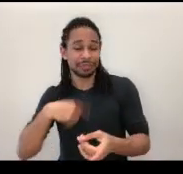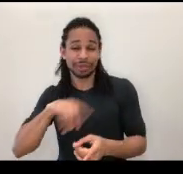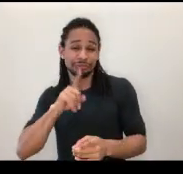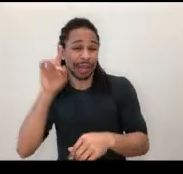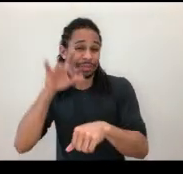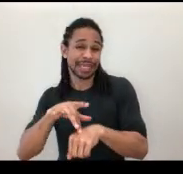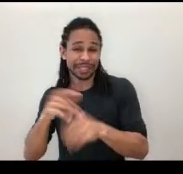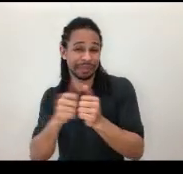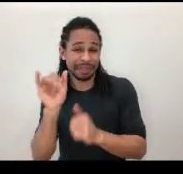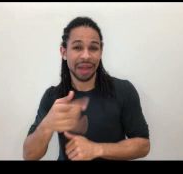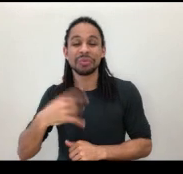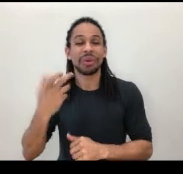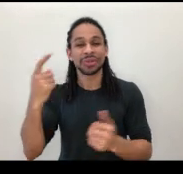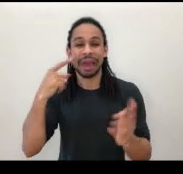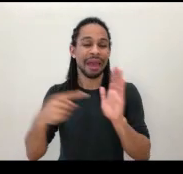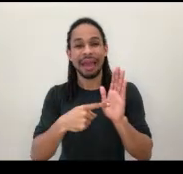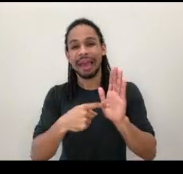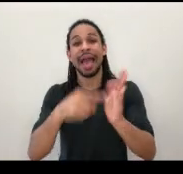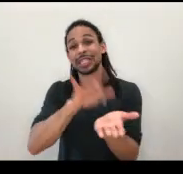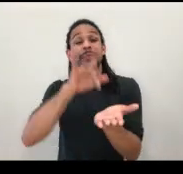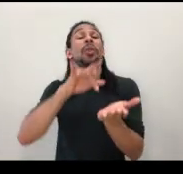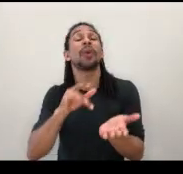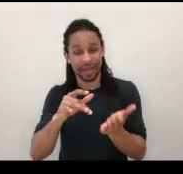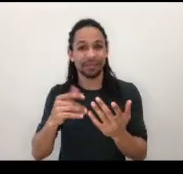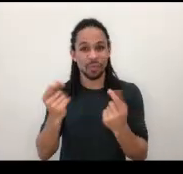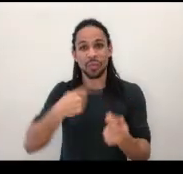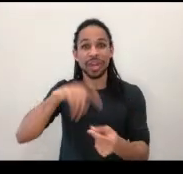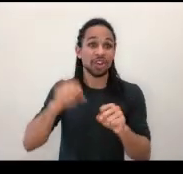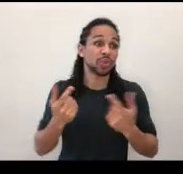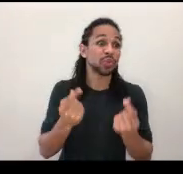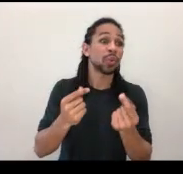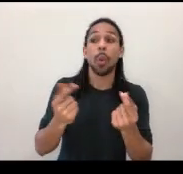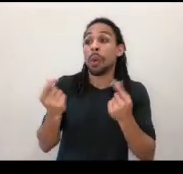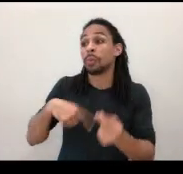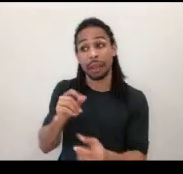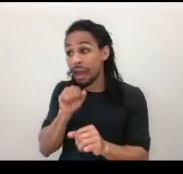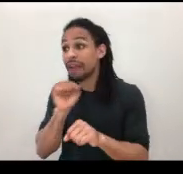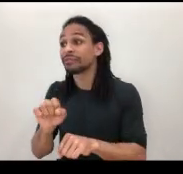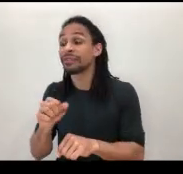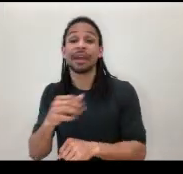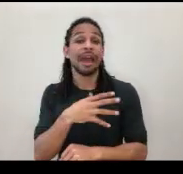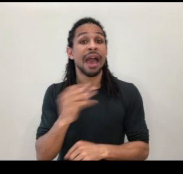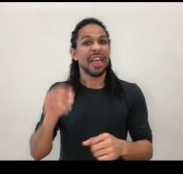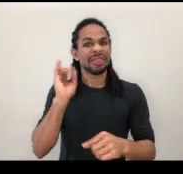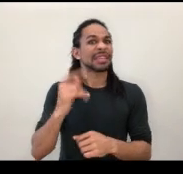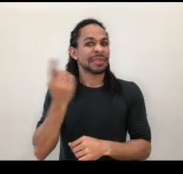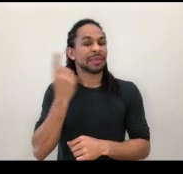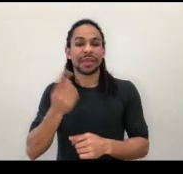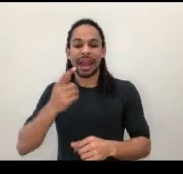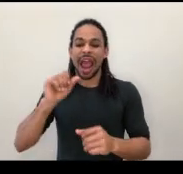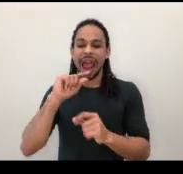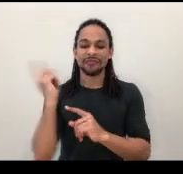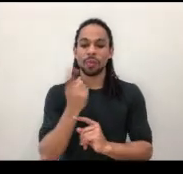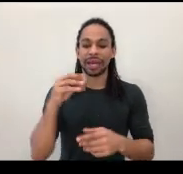to exploit the things that we knew that we loved and could do. And that was something that everybody in our